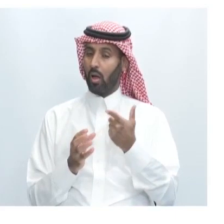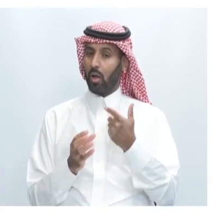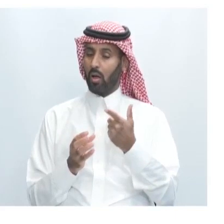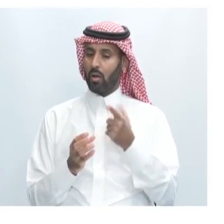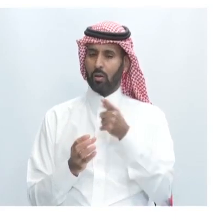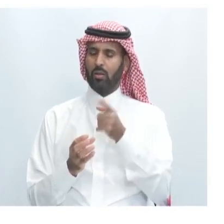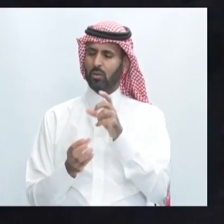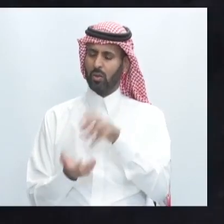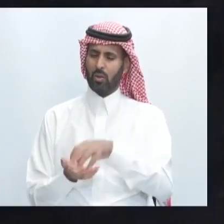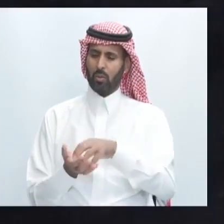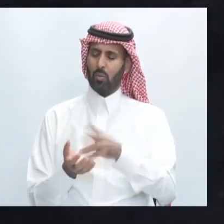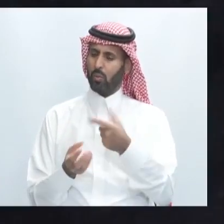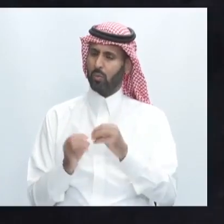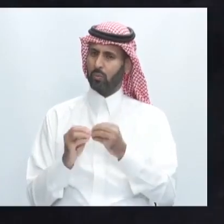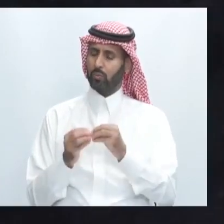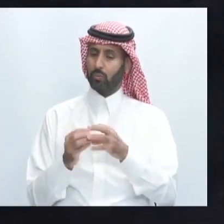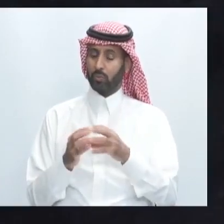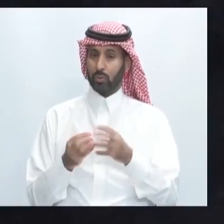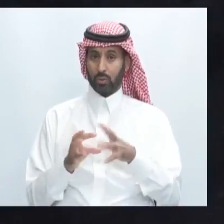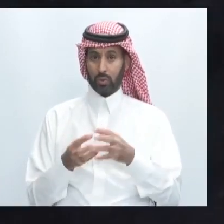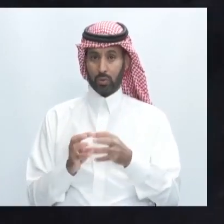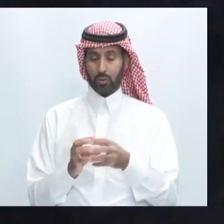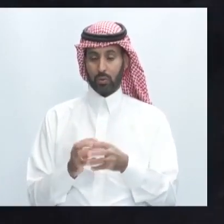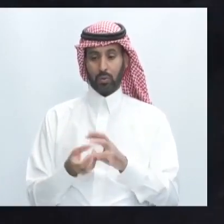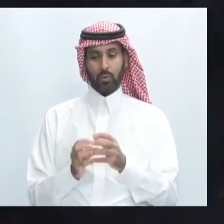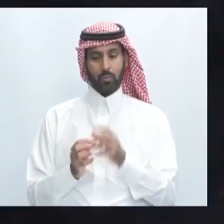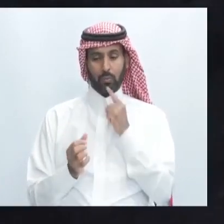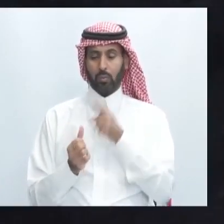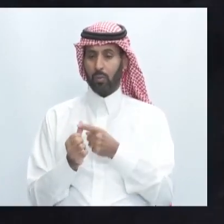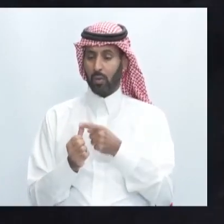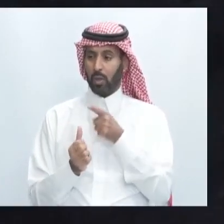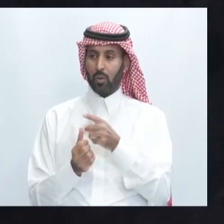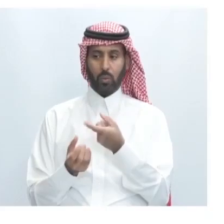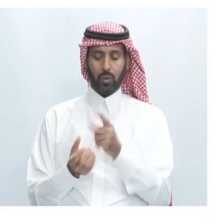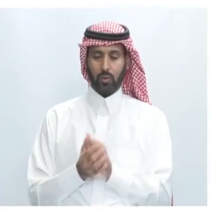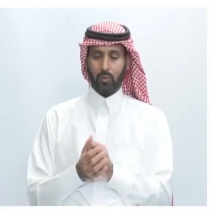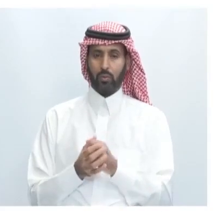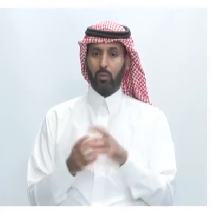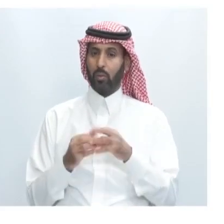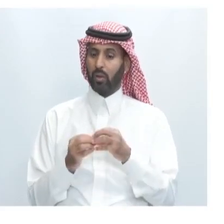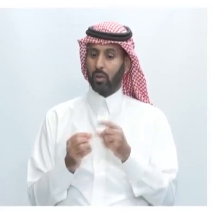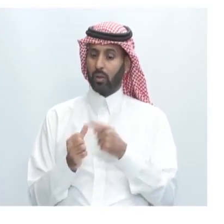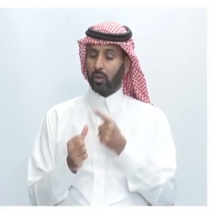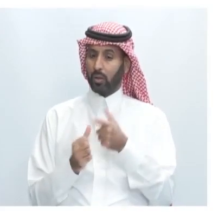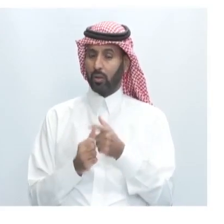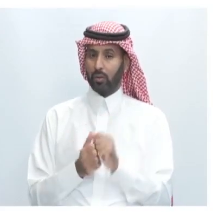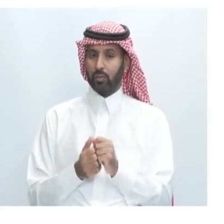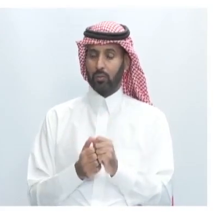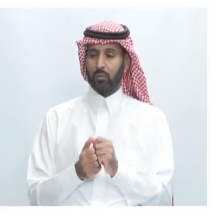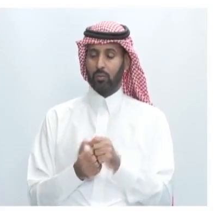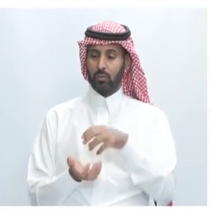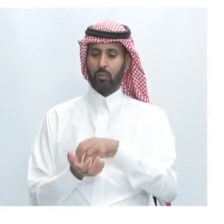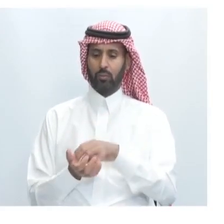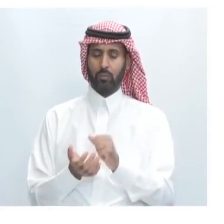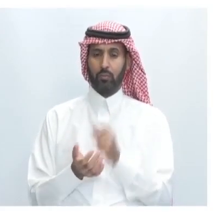country? What does this color represent in your culture or in your country? So divide yourselves in groups of three or